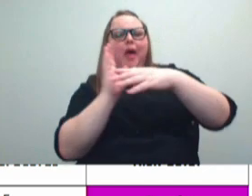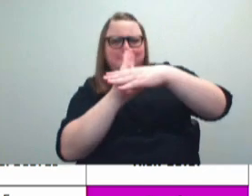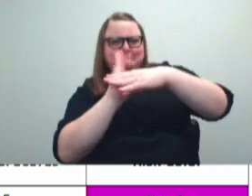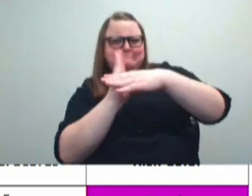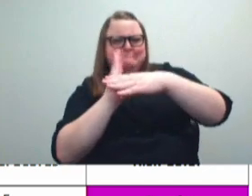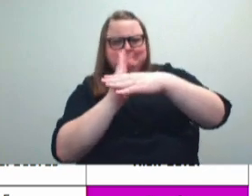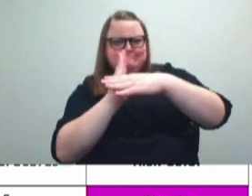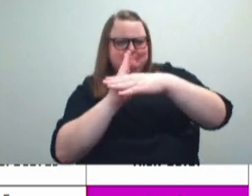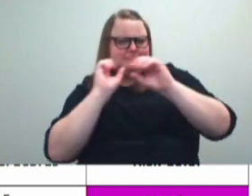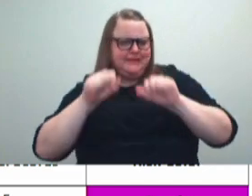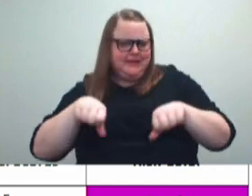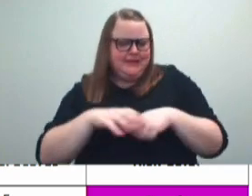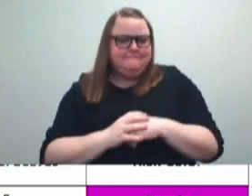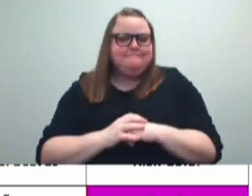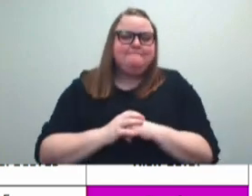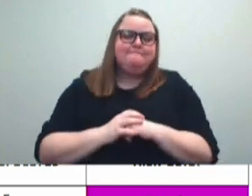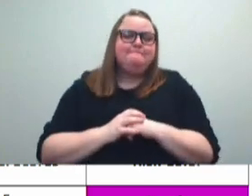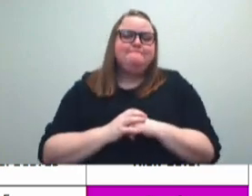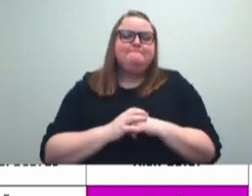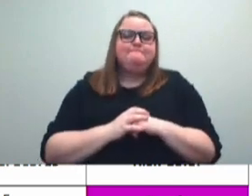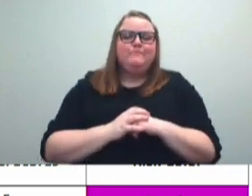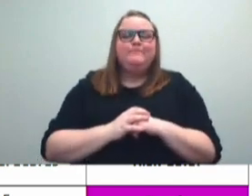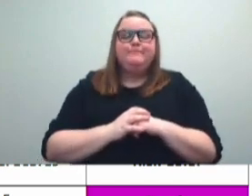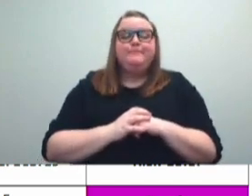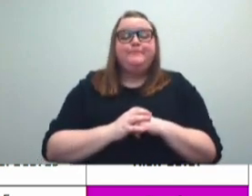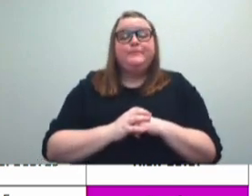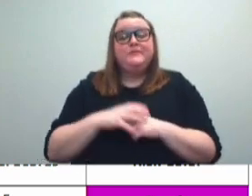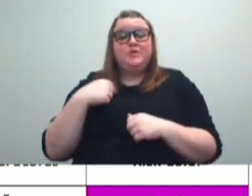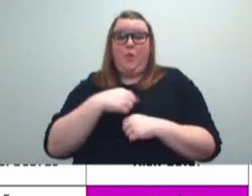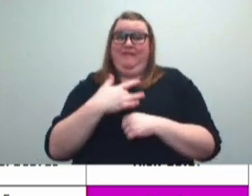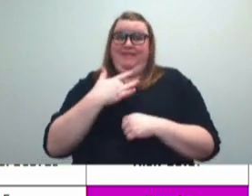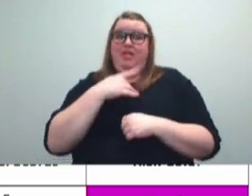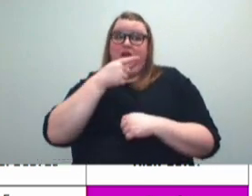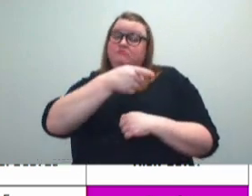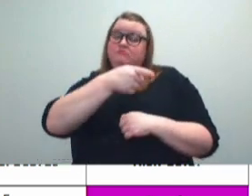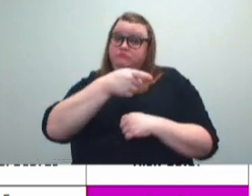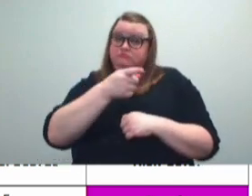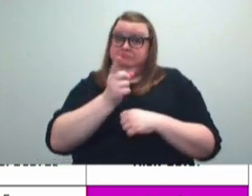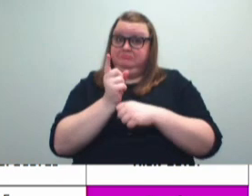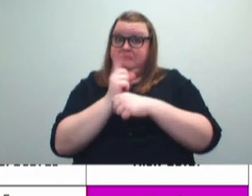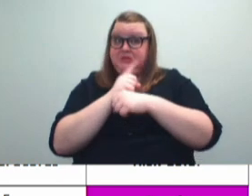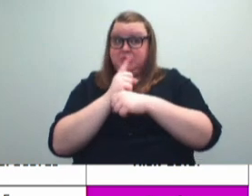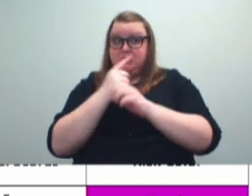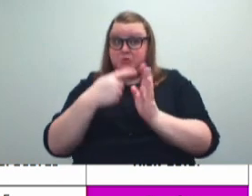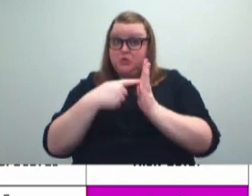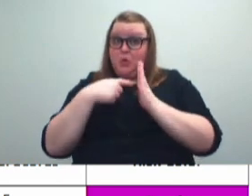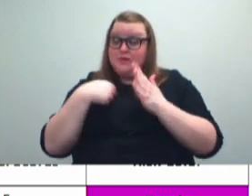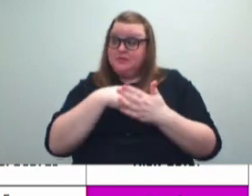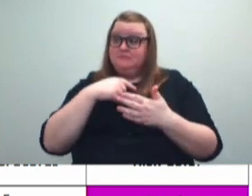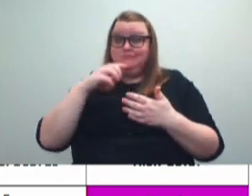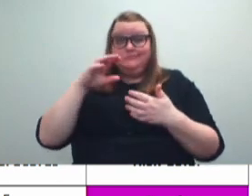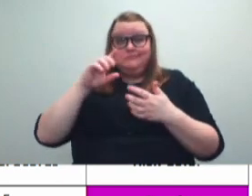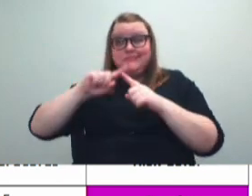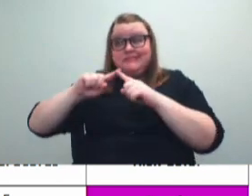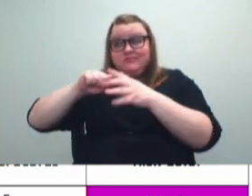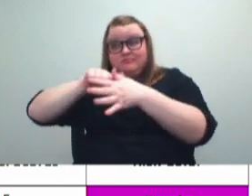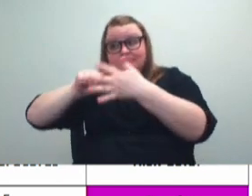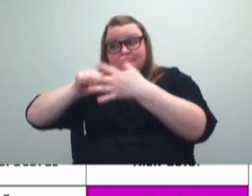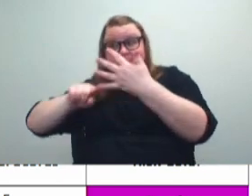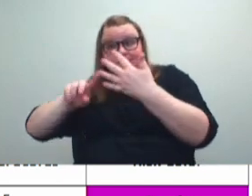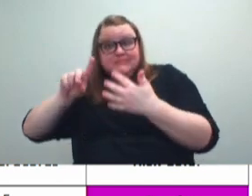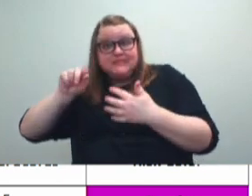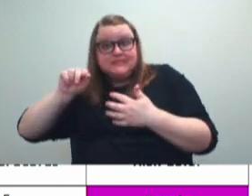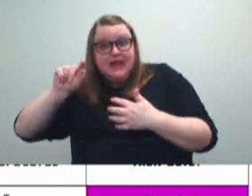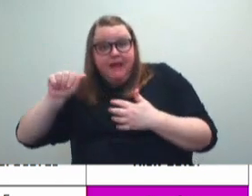de-escalate. So we feel like this is capturing, the case data and the other data pretty well and doing a pretty good job.